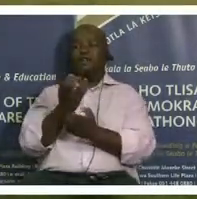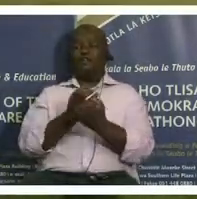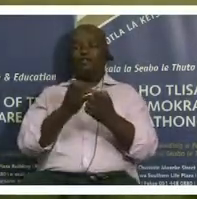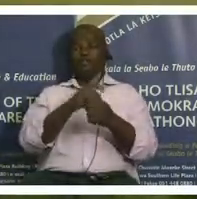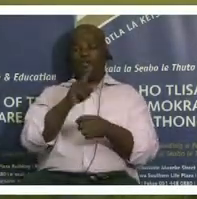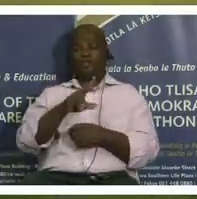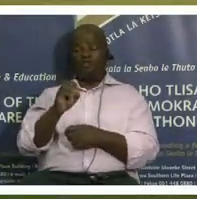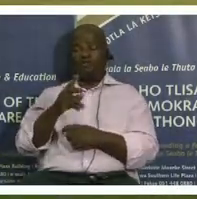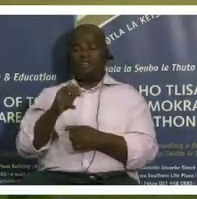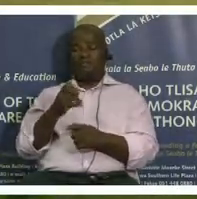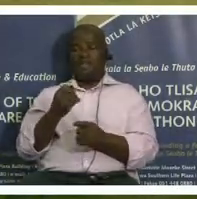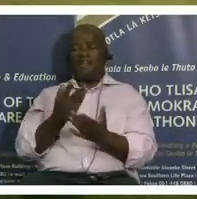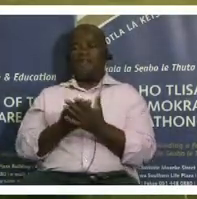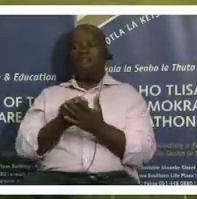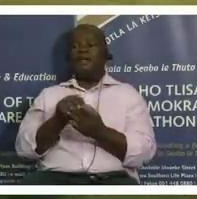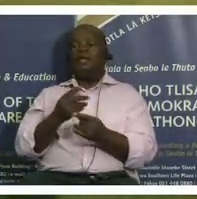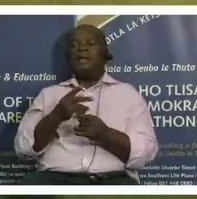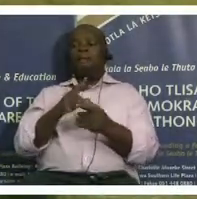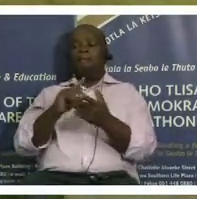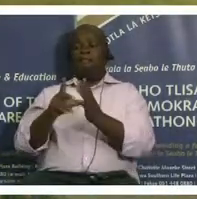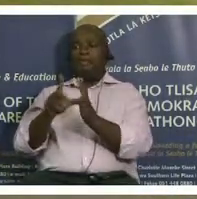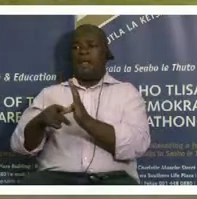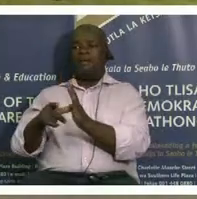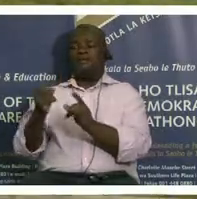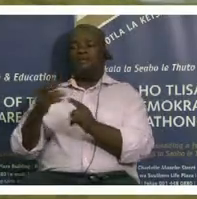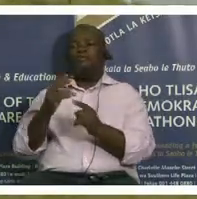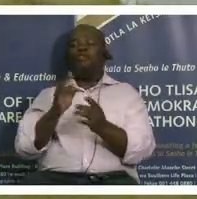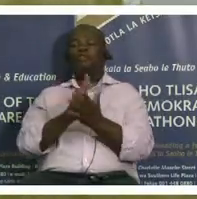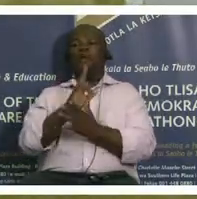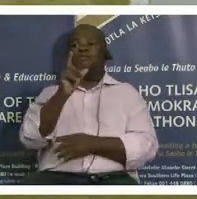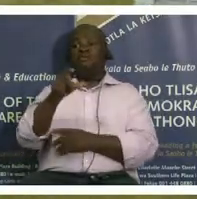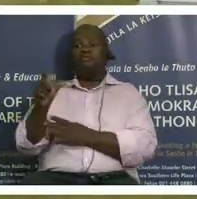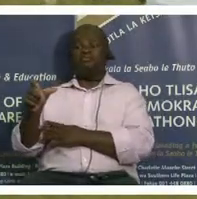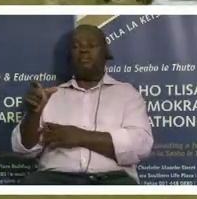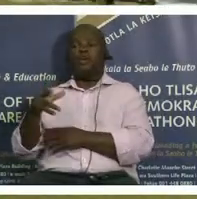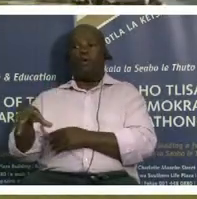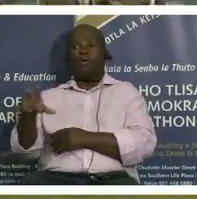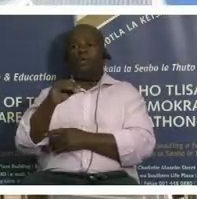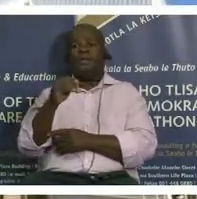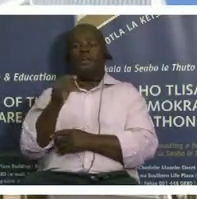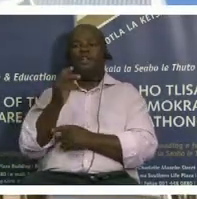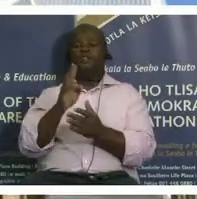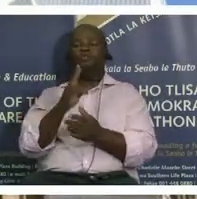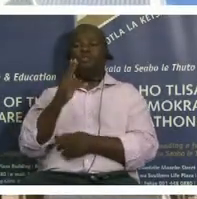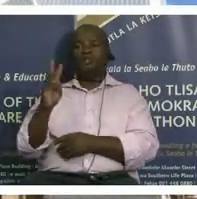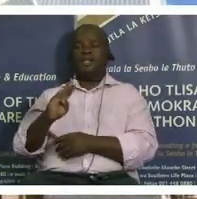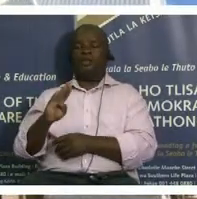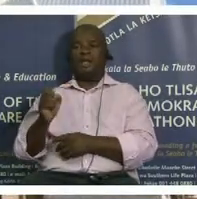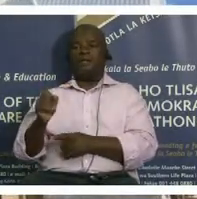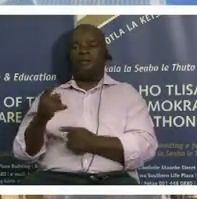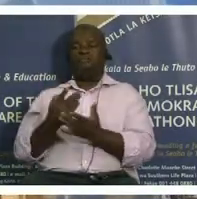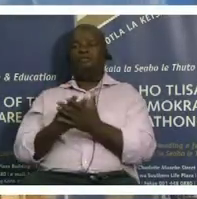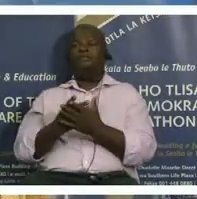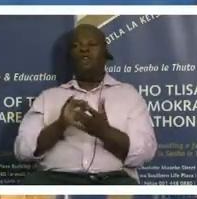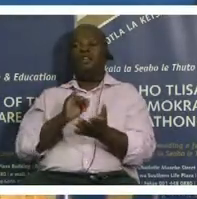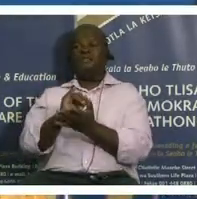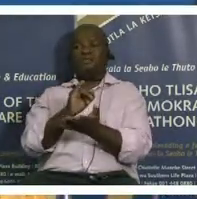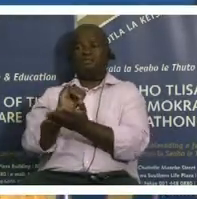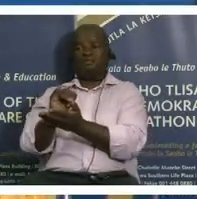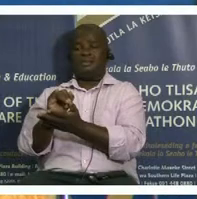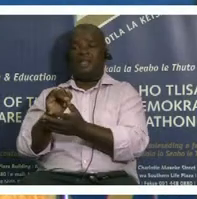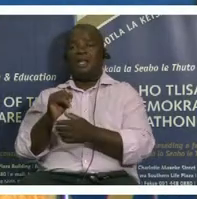a pipeline of 12 investors worth over 2 billion rands. Over the next few